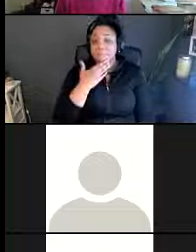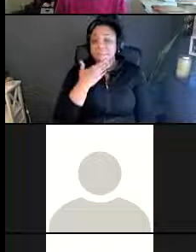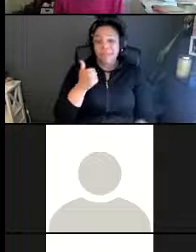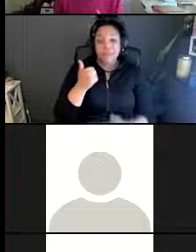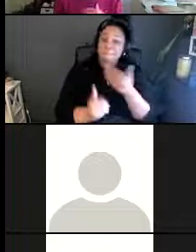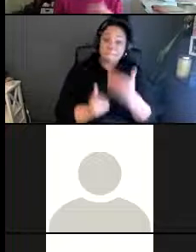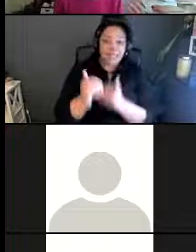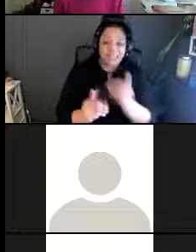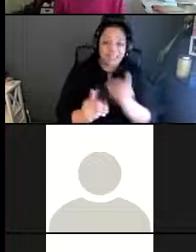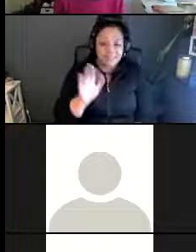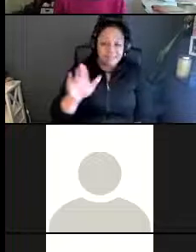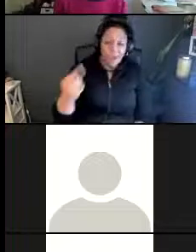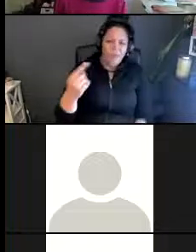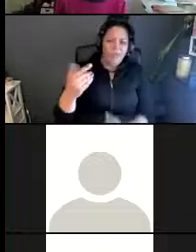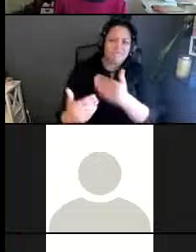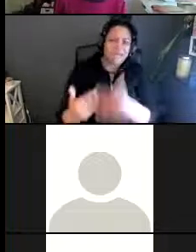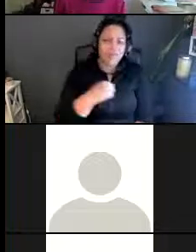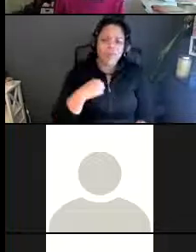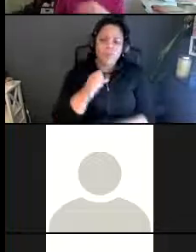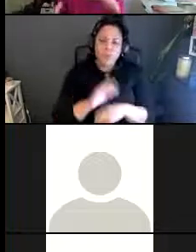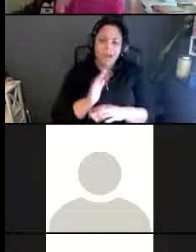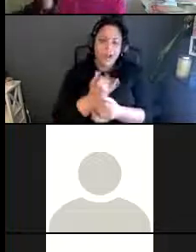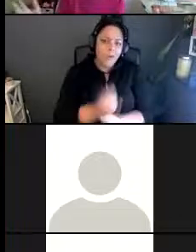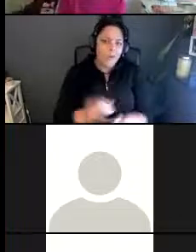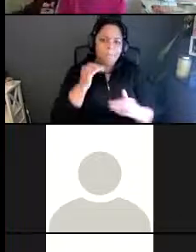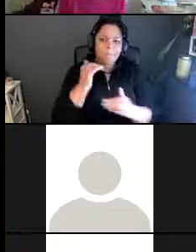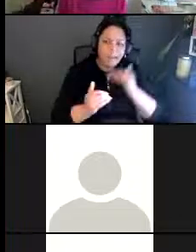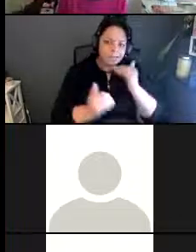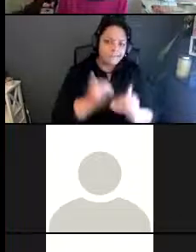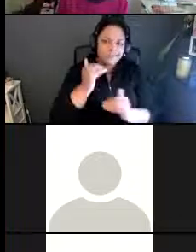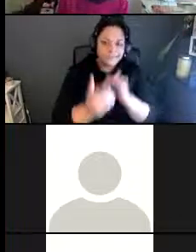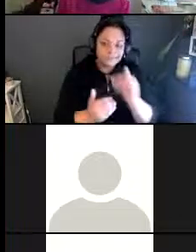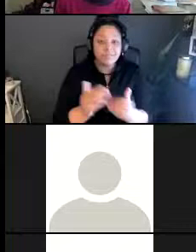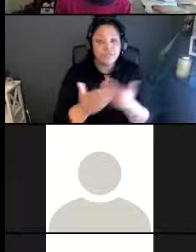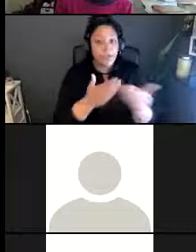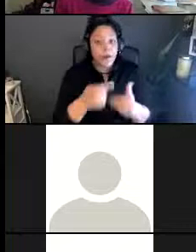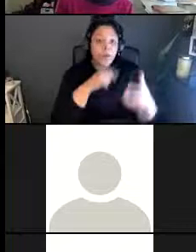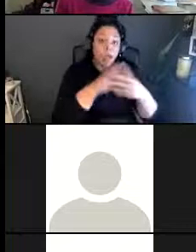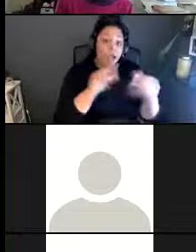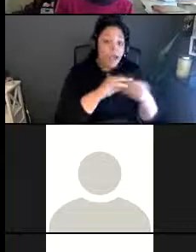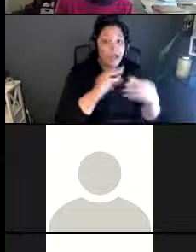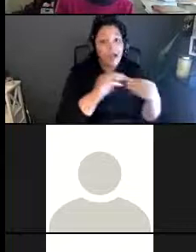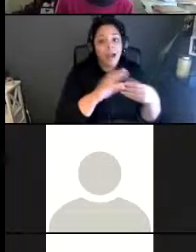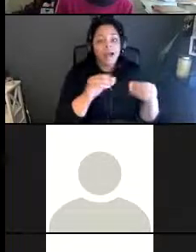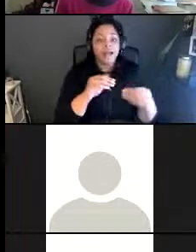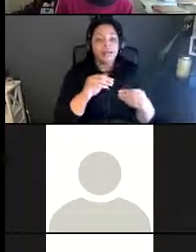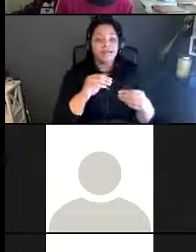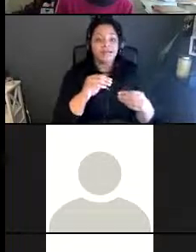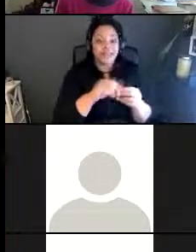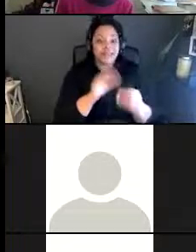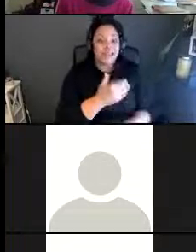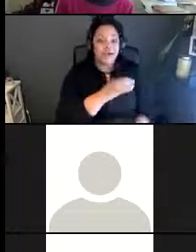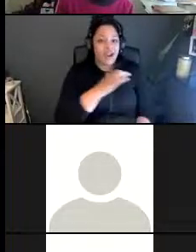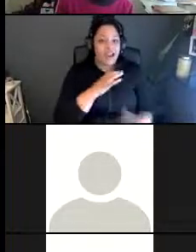only pace. We work at our own pace no matter how much we talk a good story in our counselors' offices.